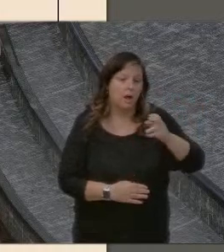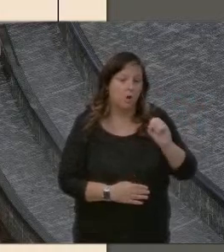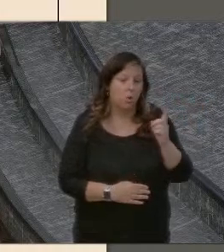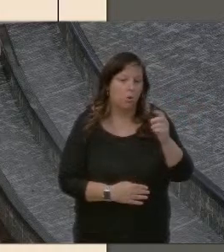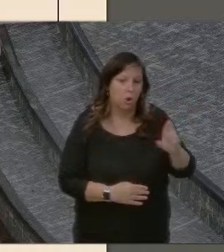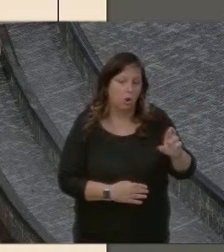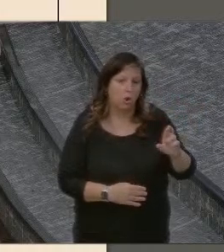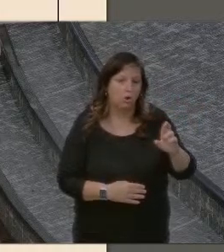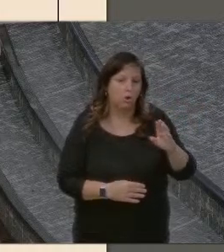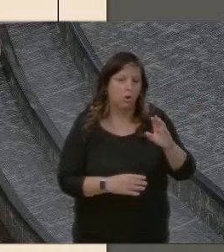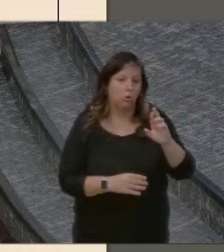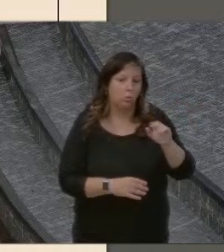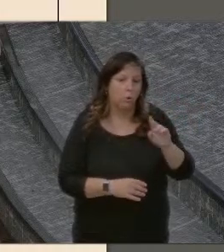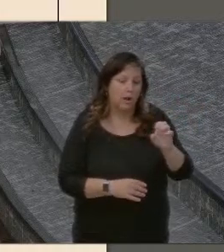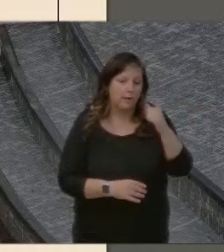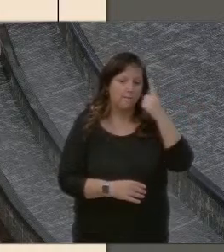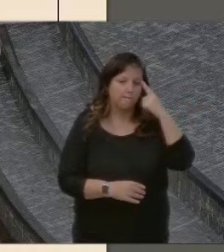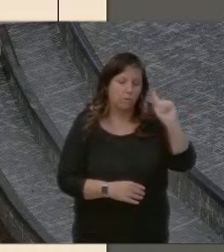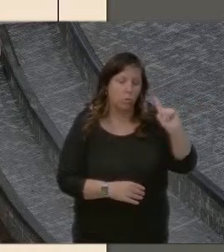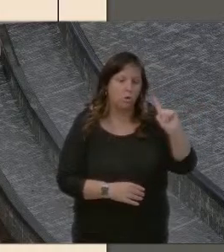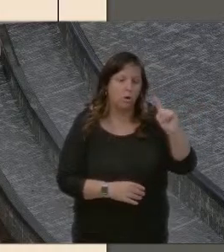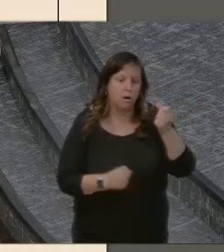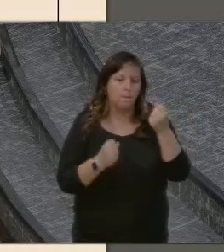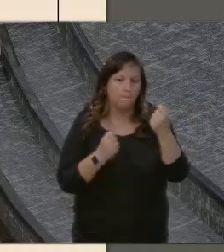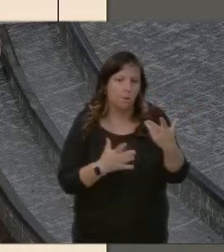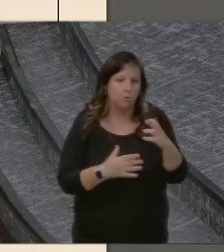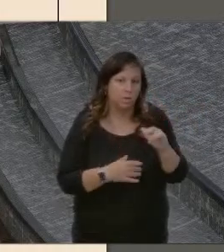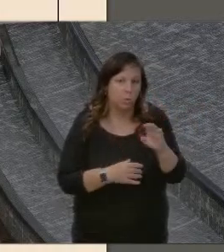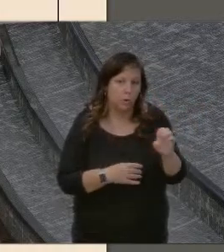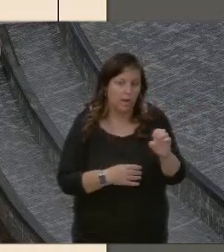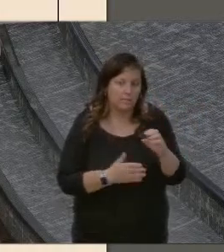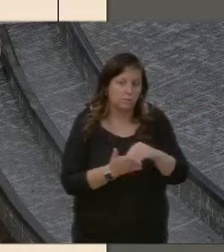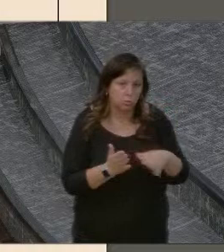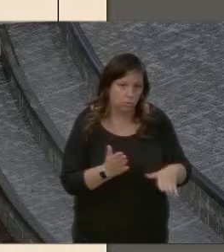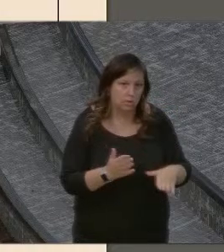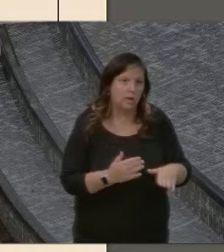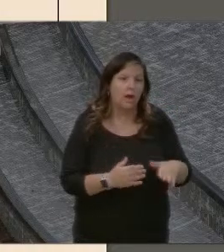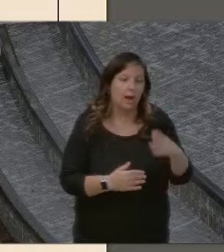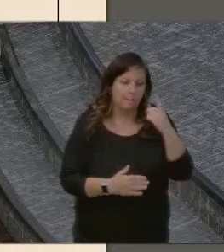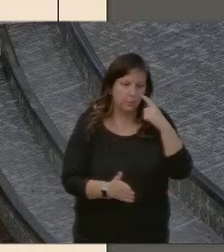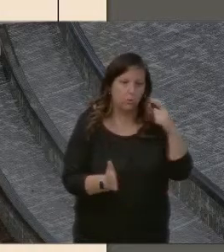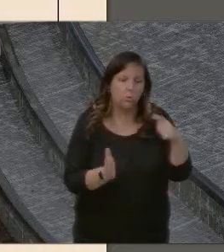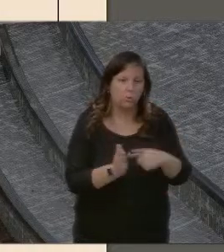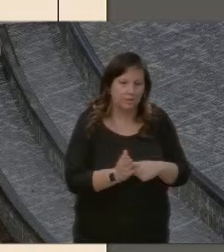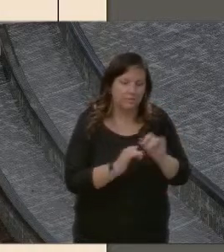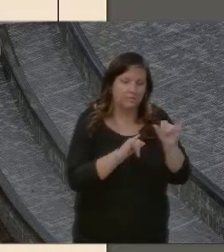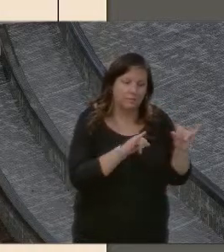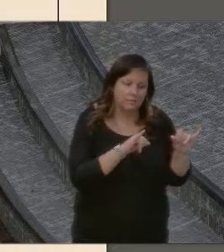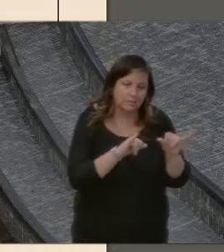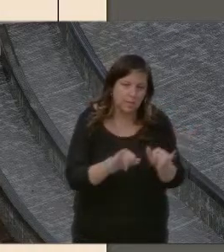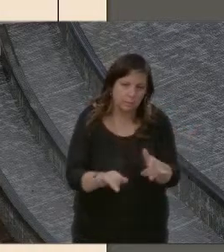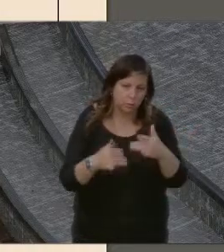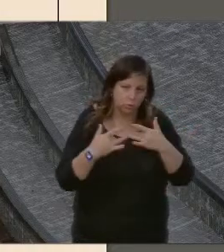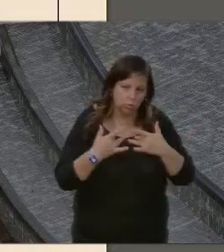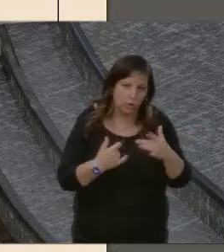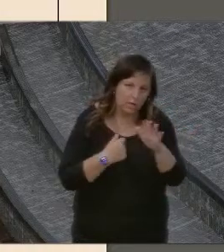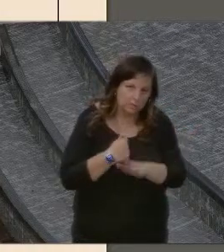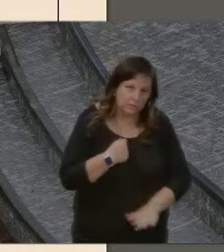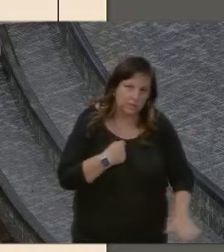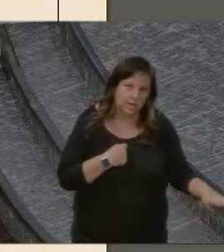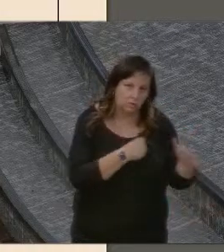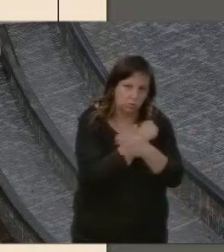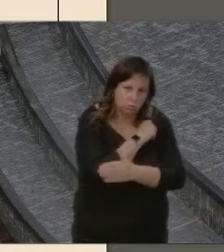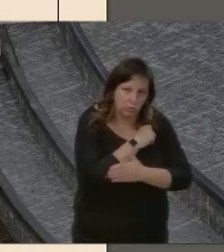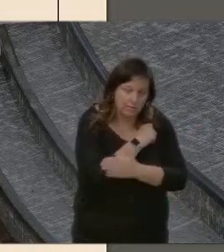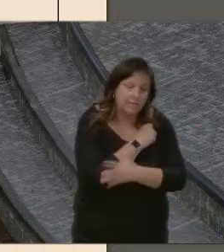students, and I'm also finding similar trends nationally, similar trends in New York City as